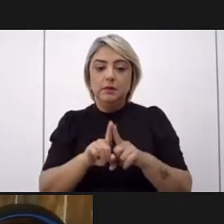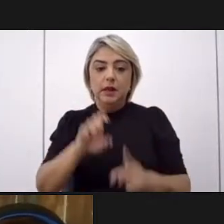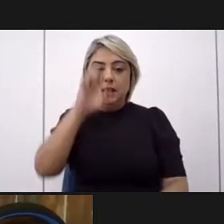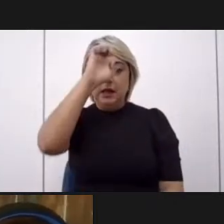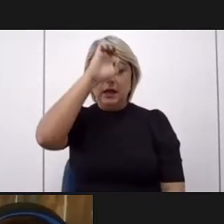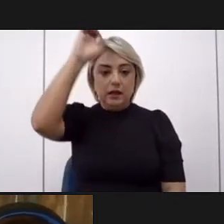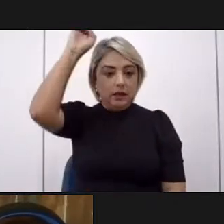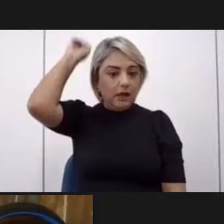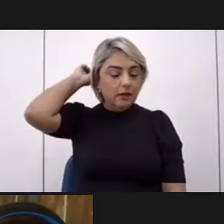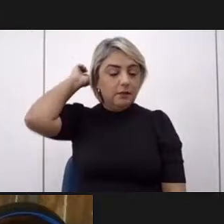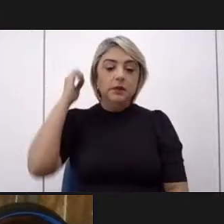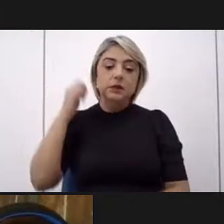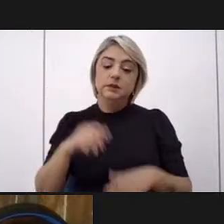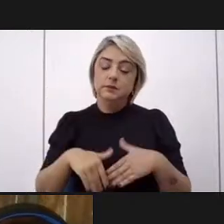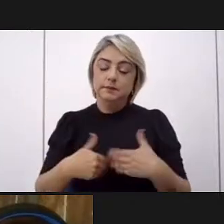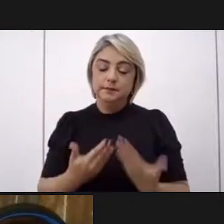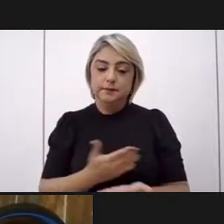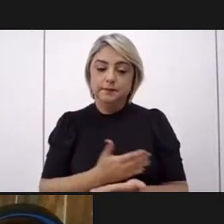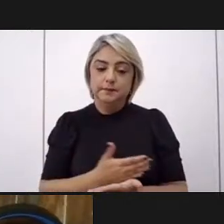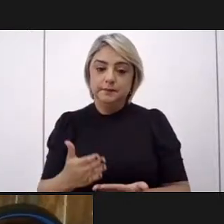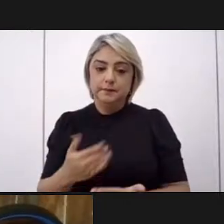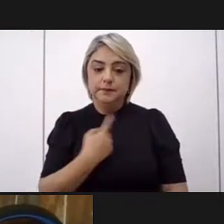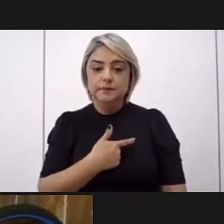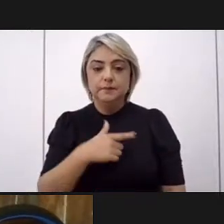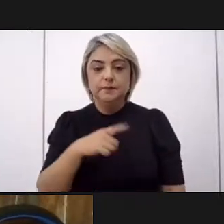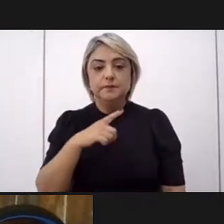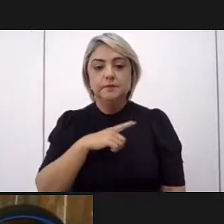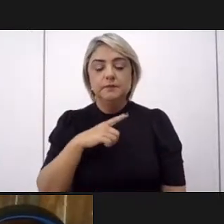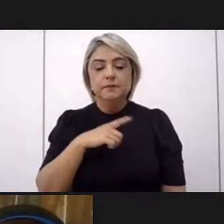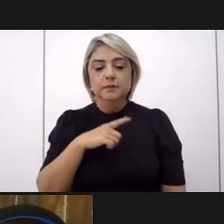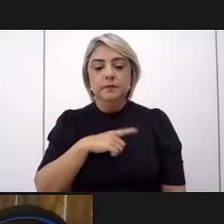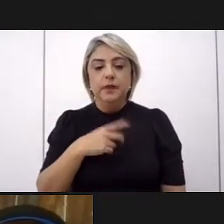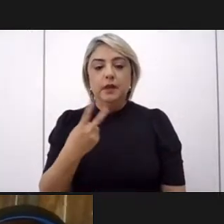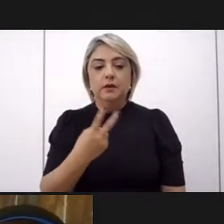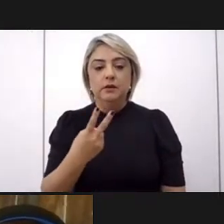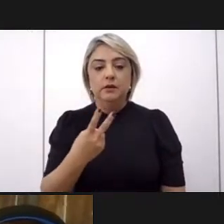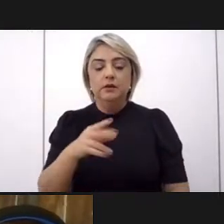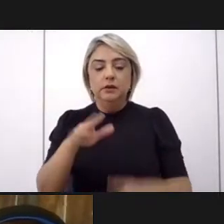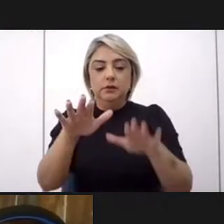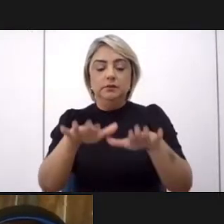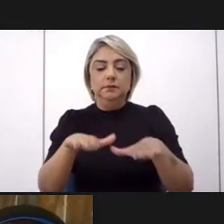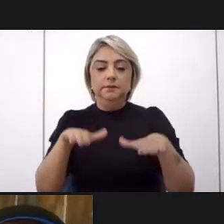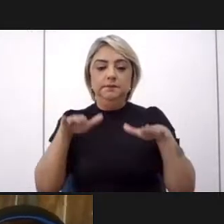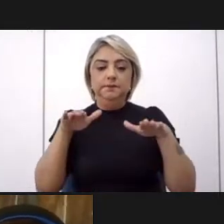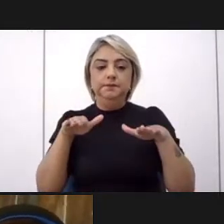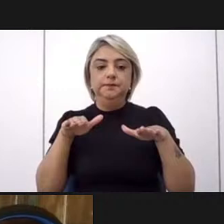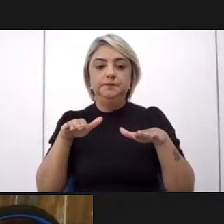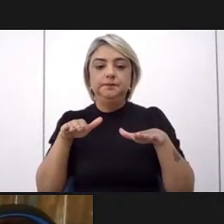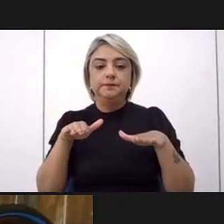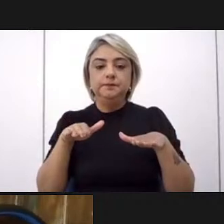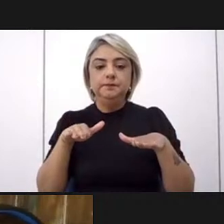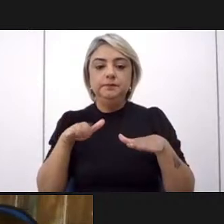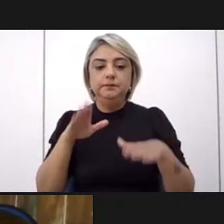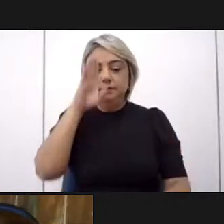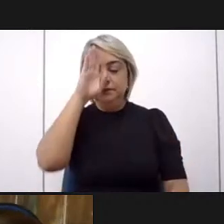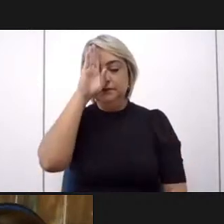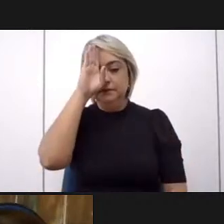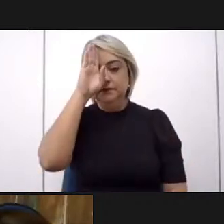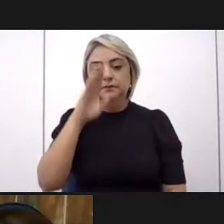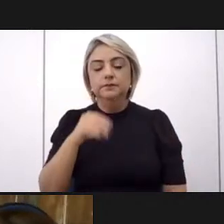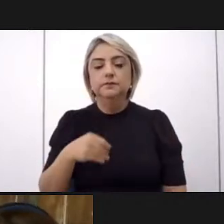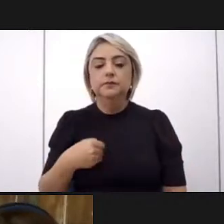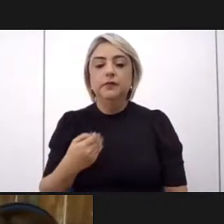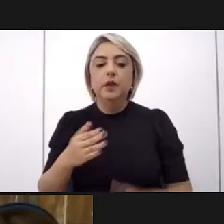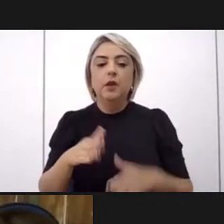we had 2 major events, one in which Professor Osmany